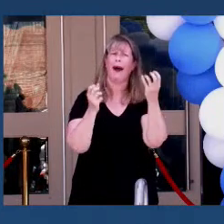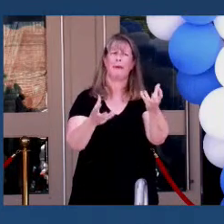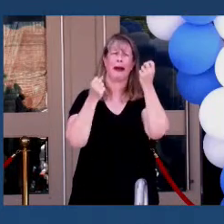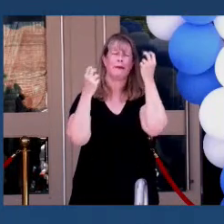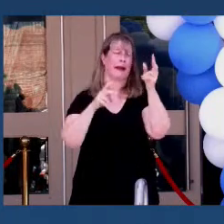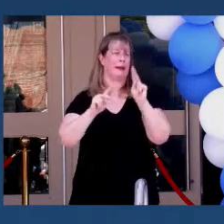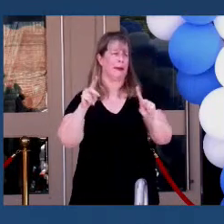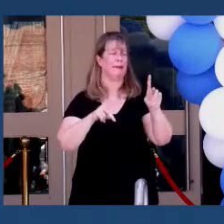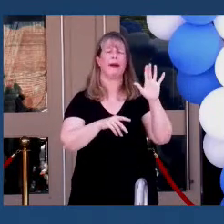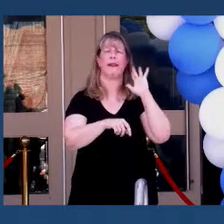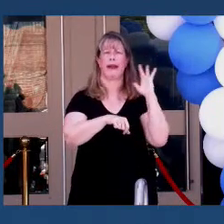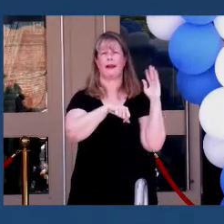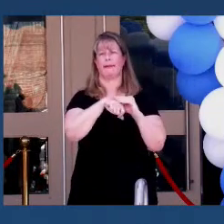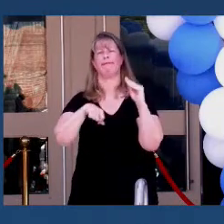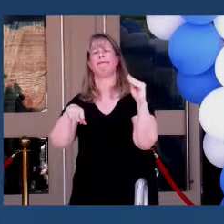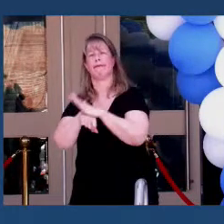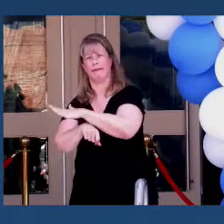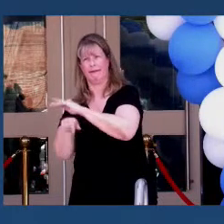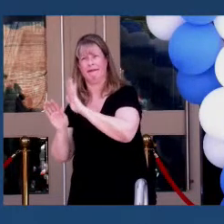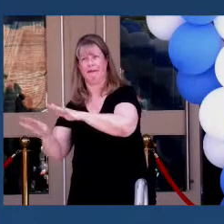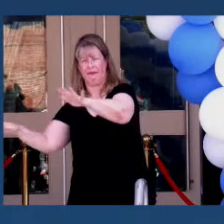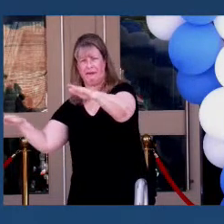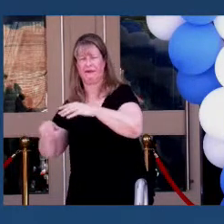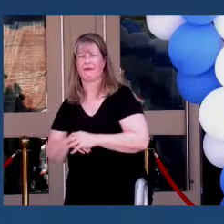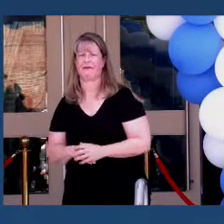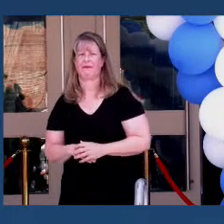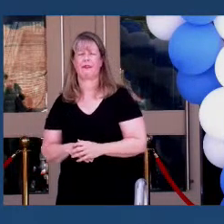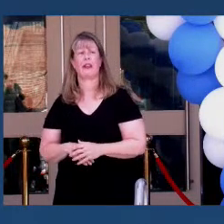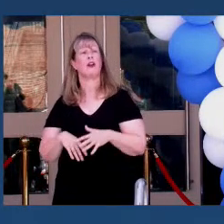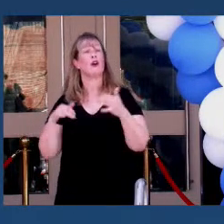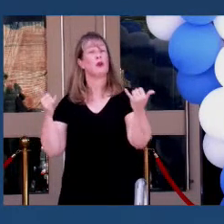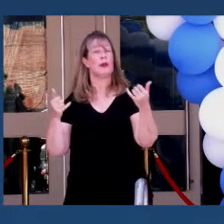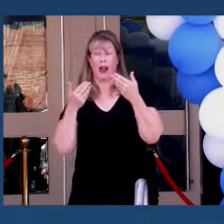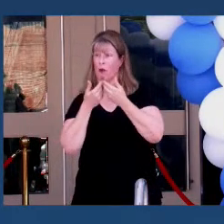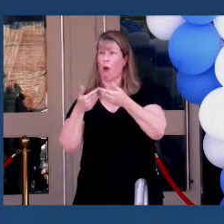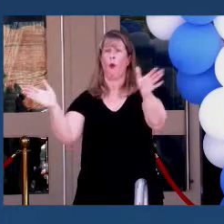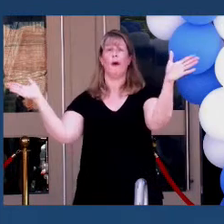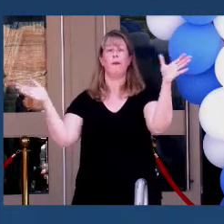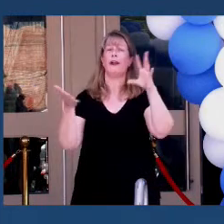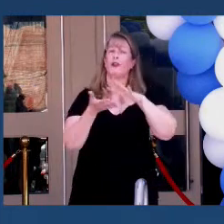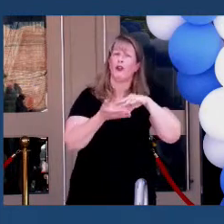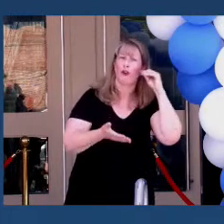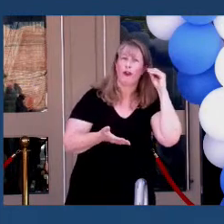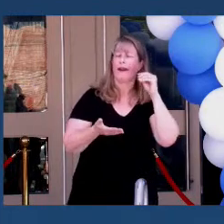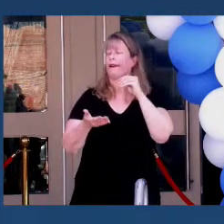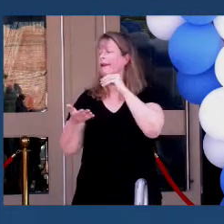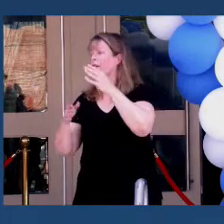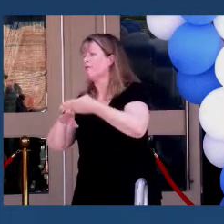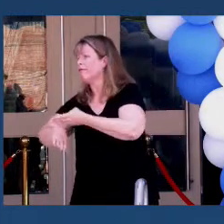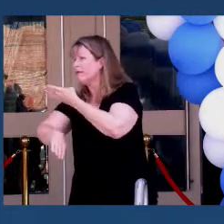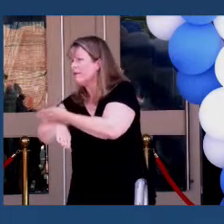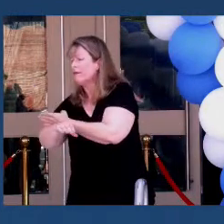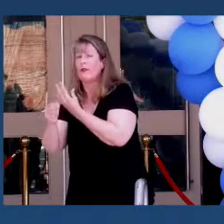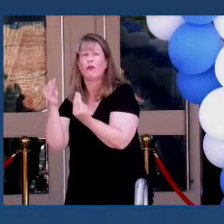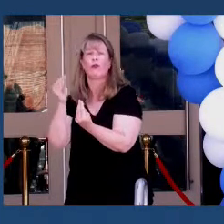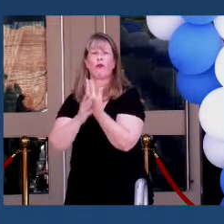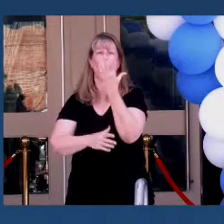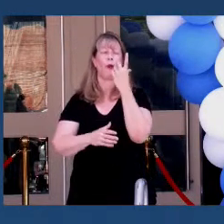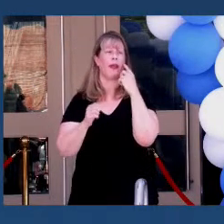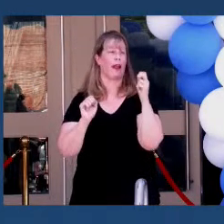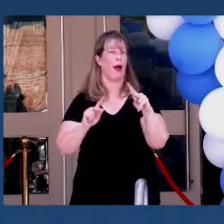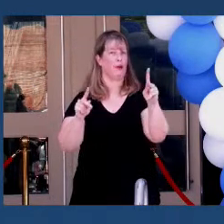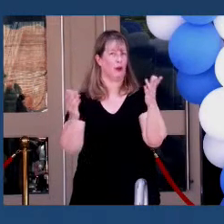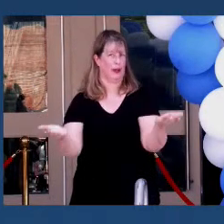has touched. Today, we open the doors to a place of learning, growth, and opportunity, a place where students will